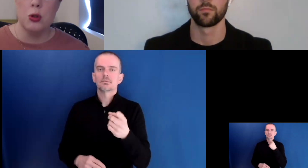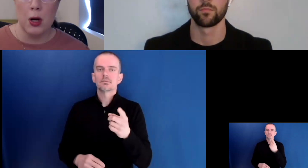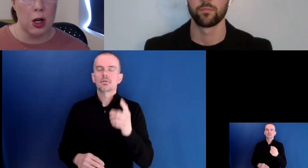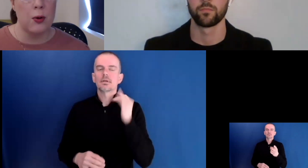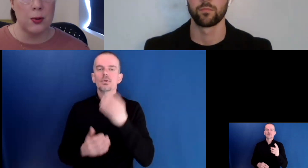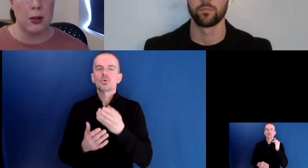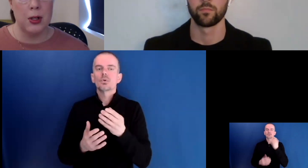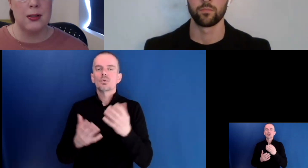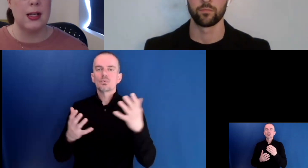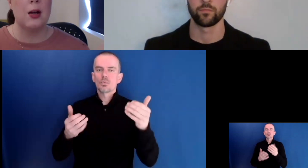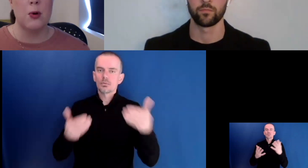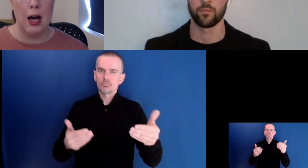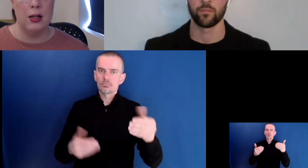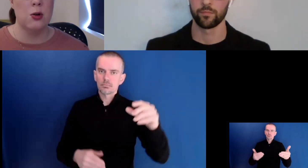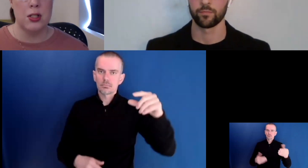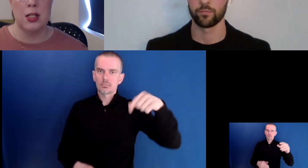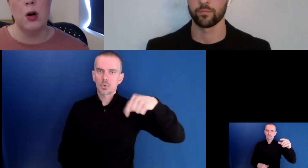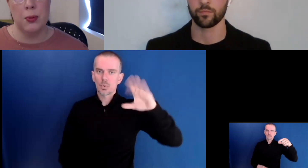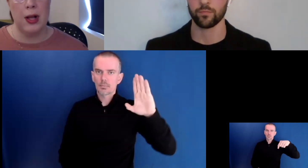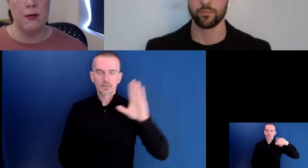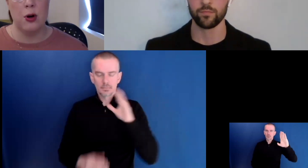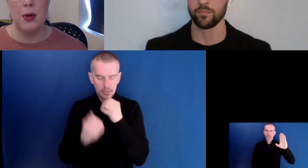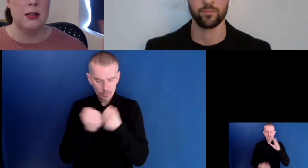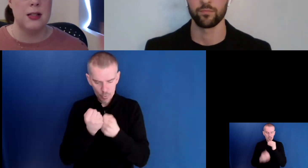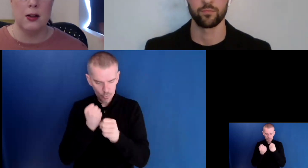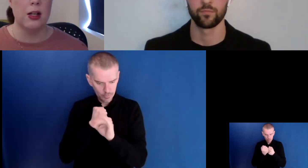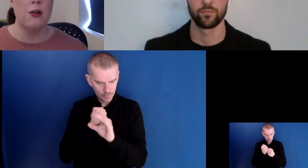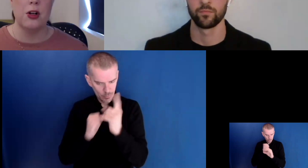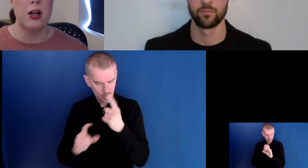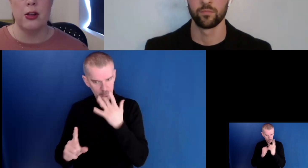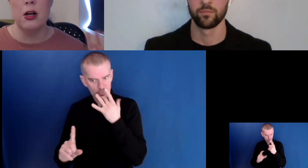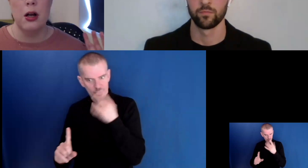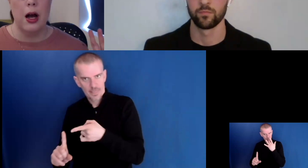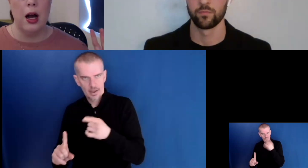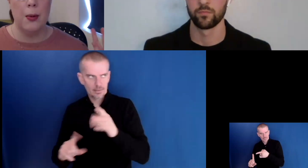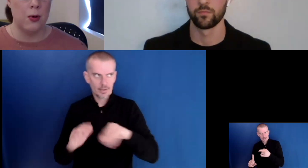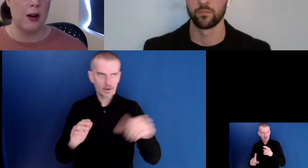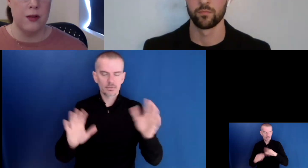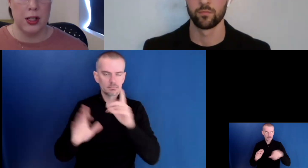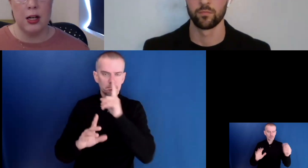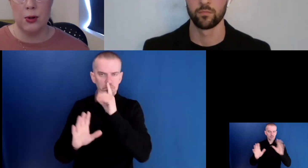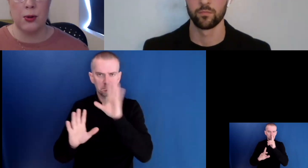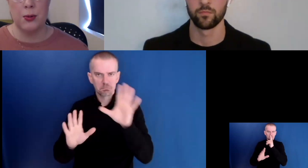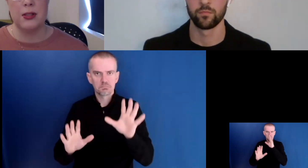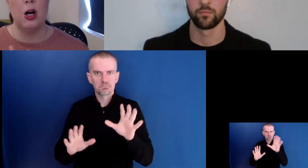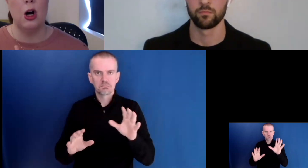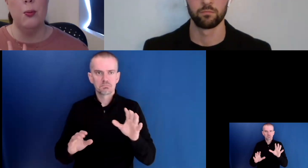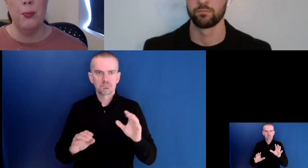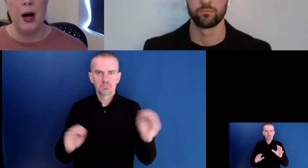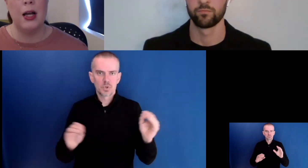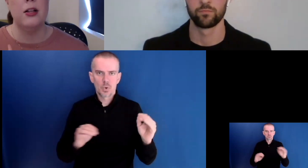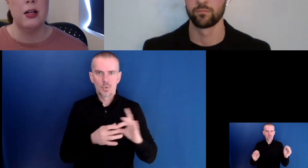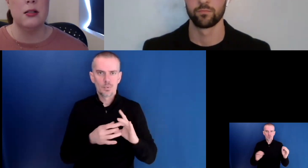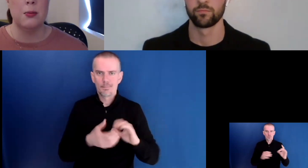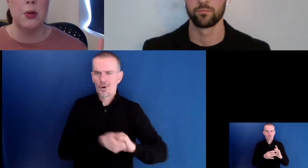if you do want to go with QuickBooks, again, we're not endorsing one platform necessarily over another, and we're not affiliated with QuickBooks at